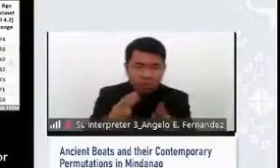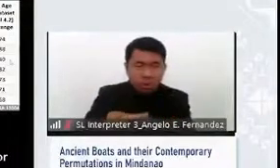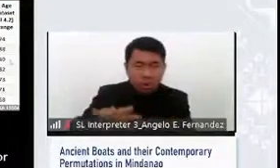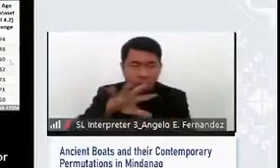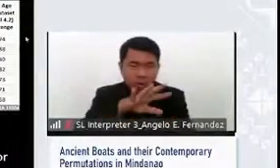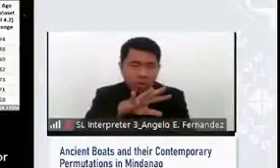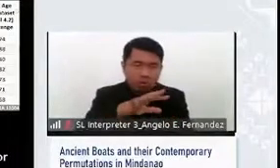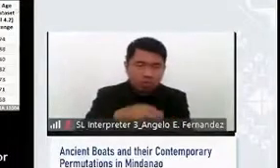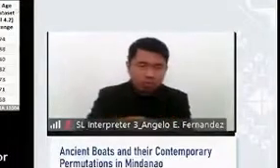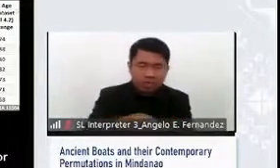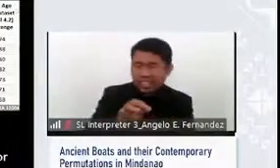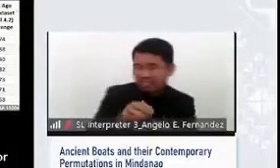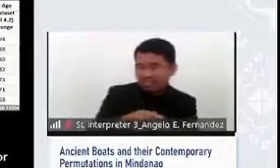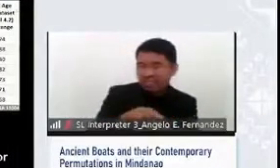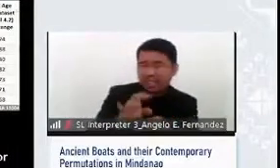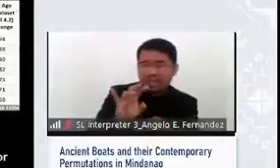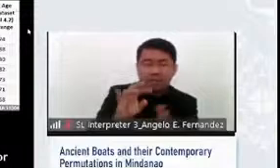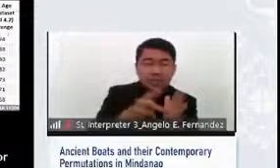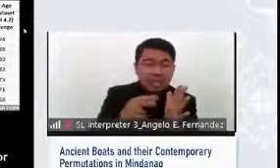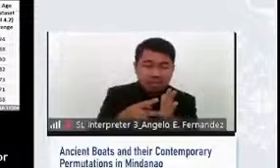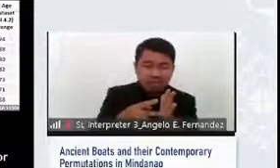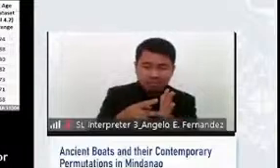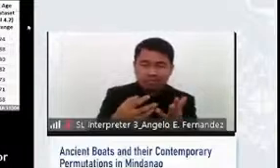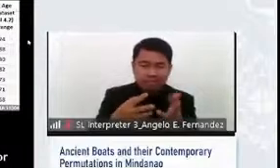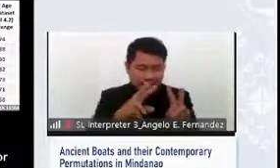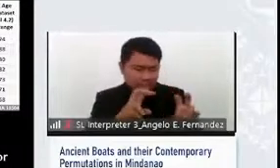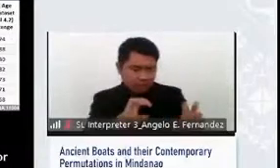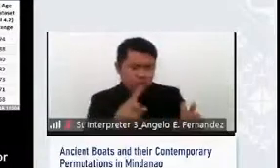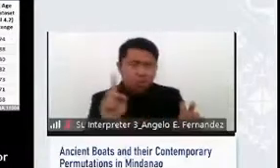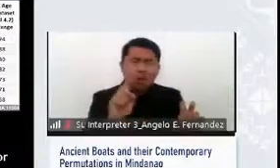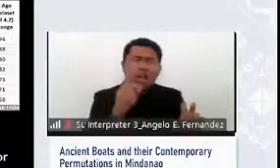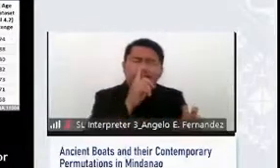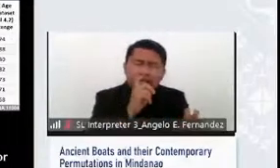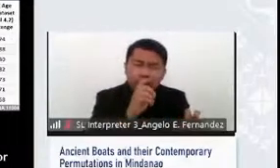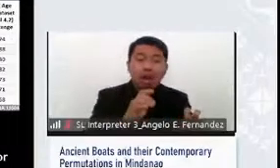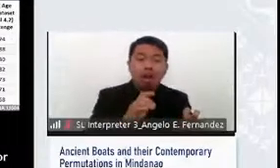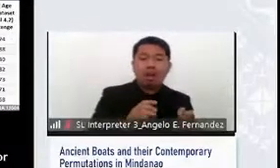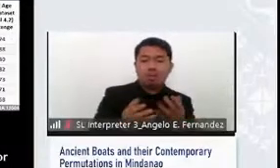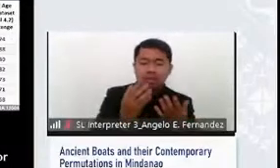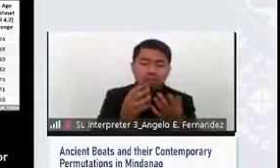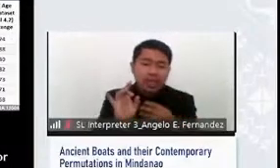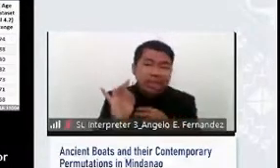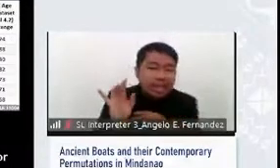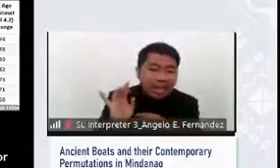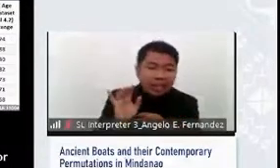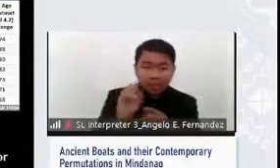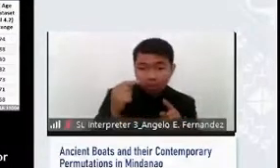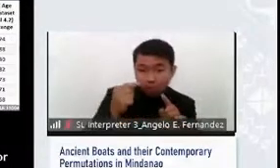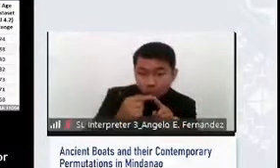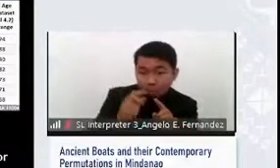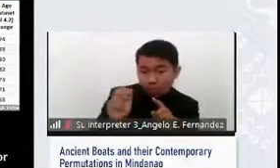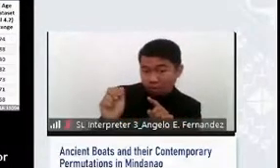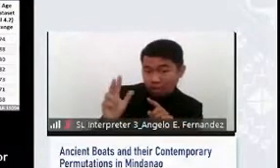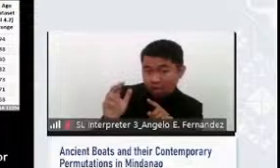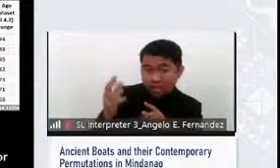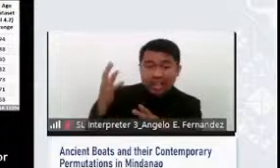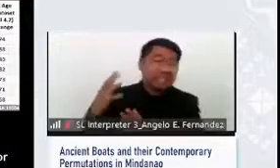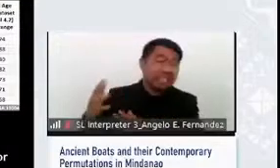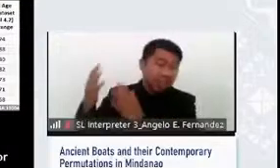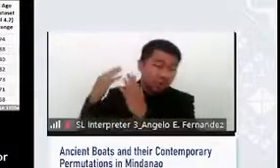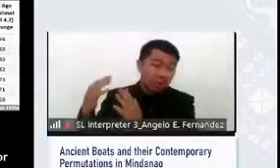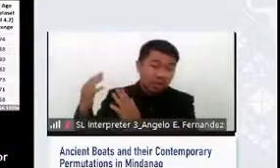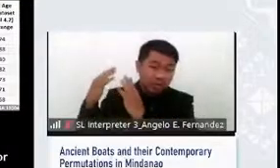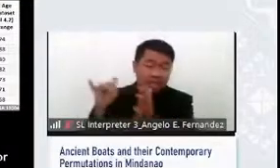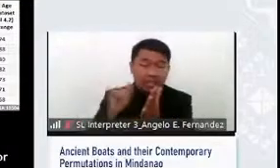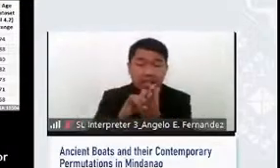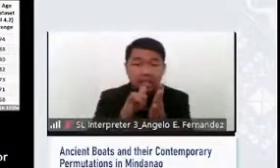10th centuries. So this is a calibrated age. This is where the samples were